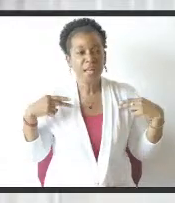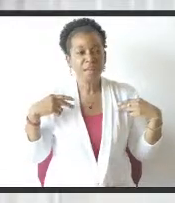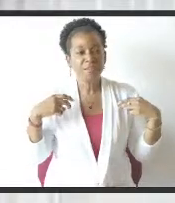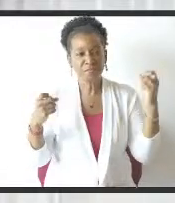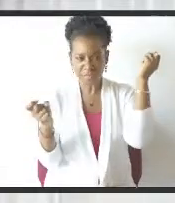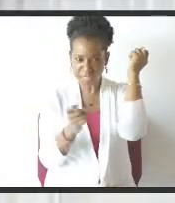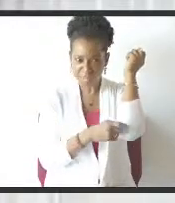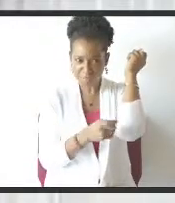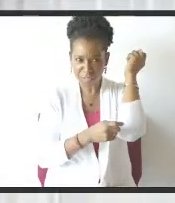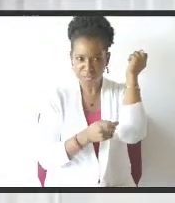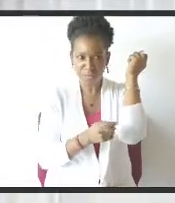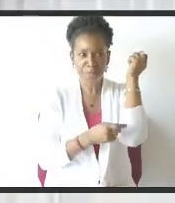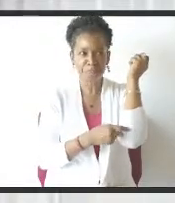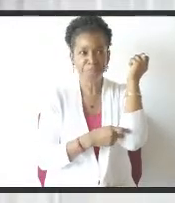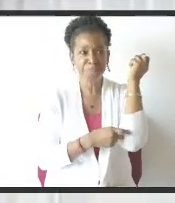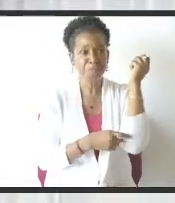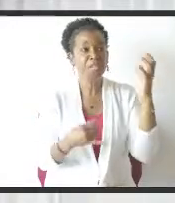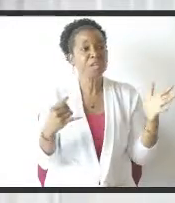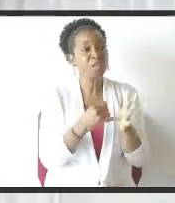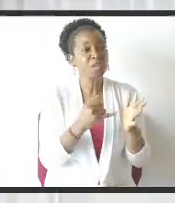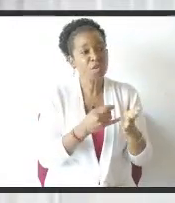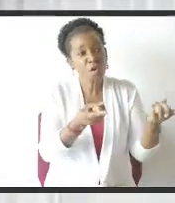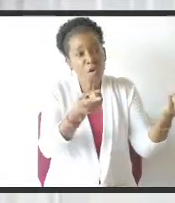They come to all of us, you know.